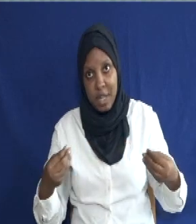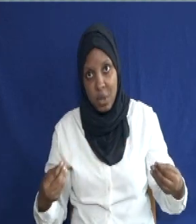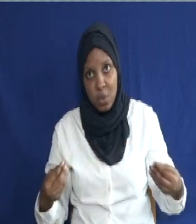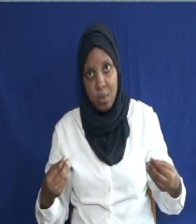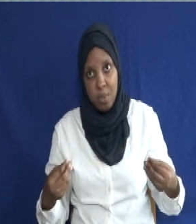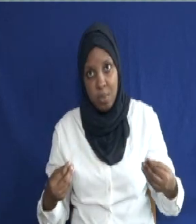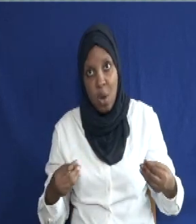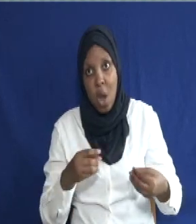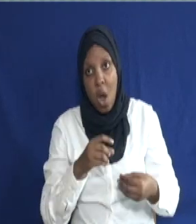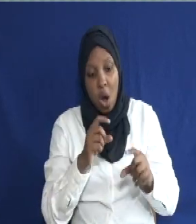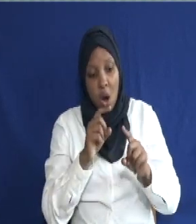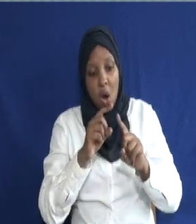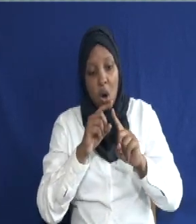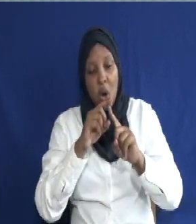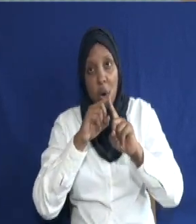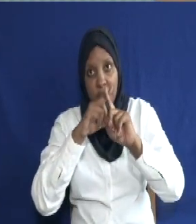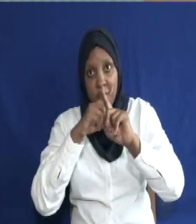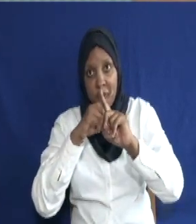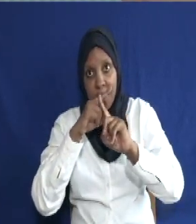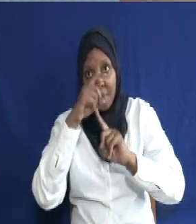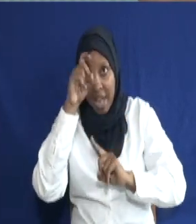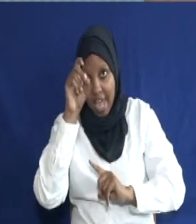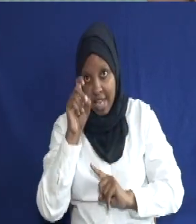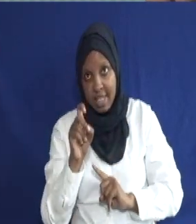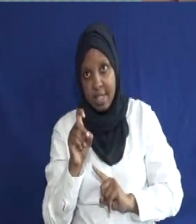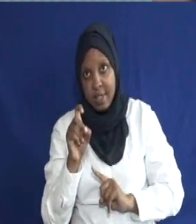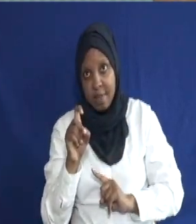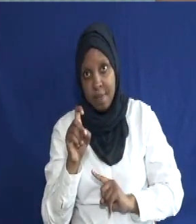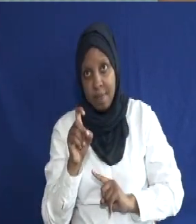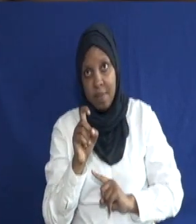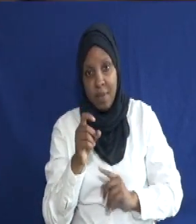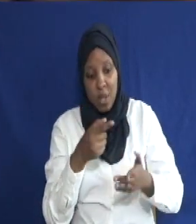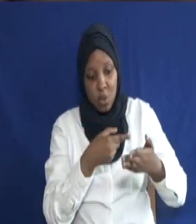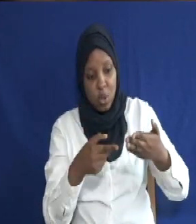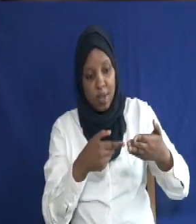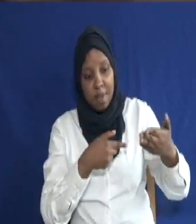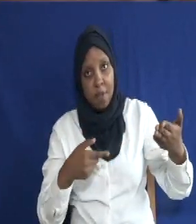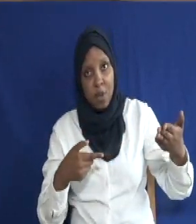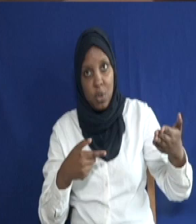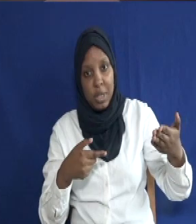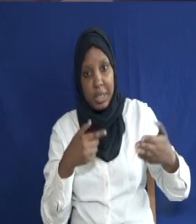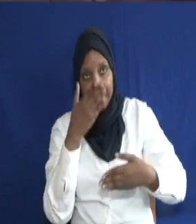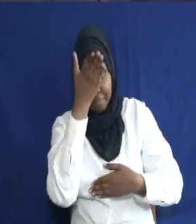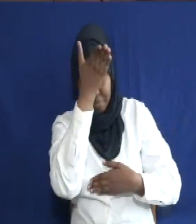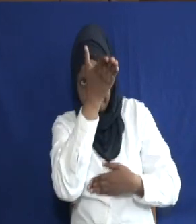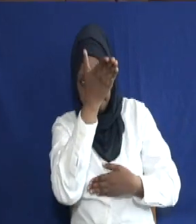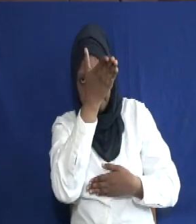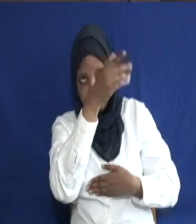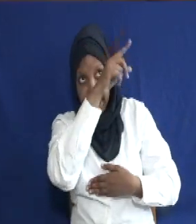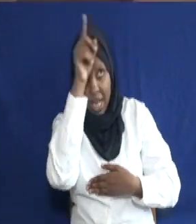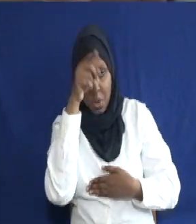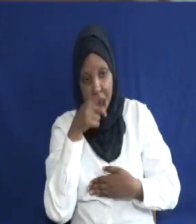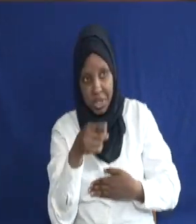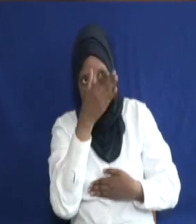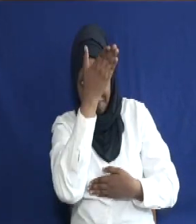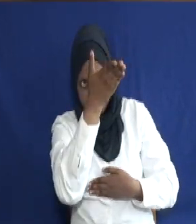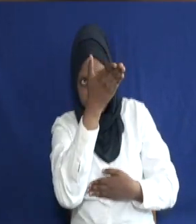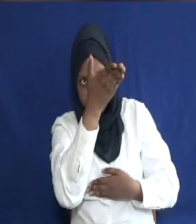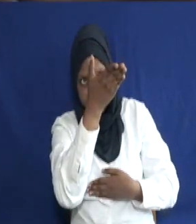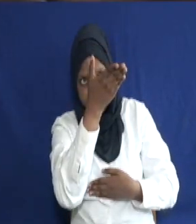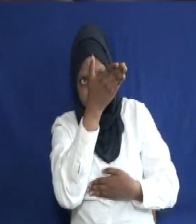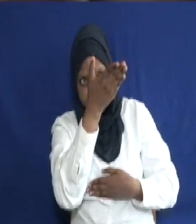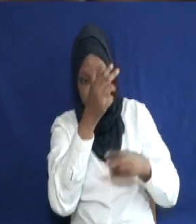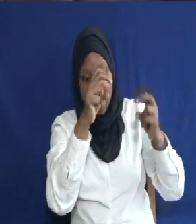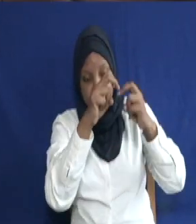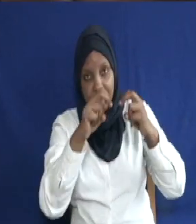following equation. So the following question number 2, example number 2, find the value of